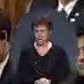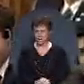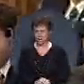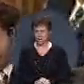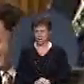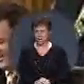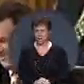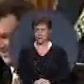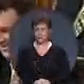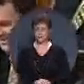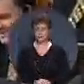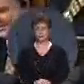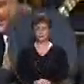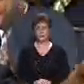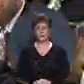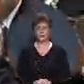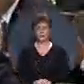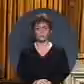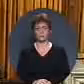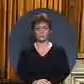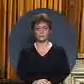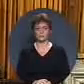he was hired by my department?